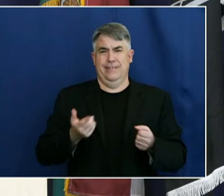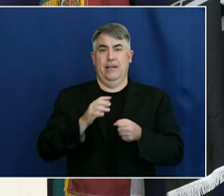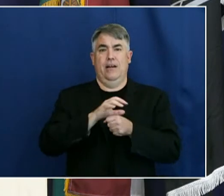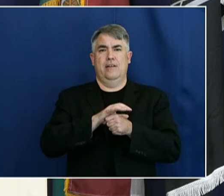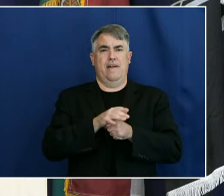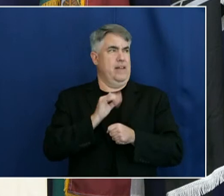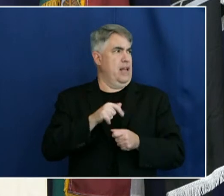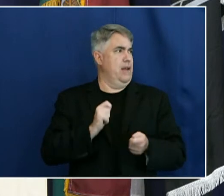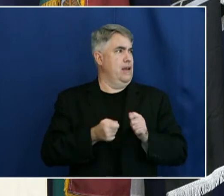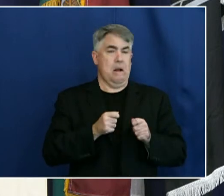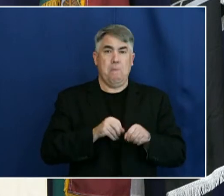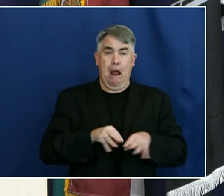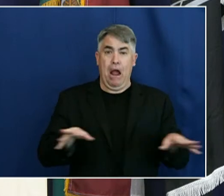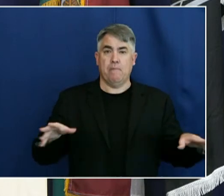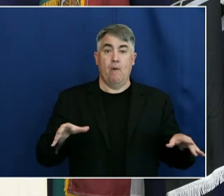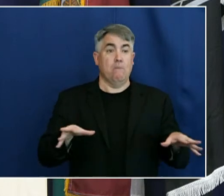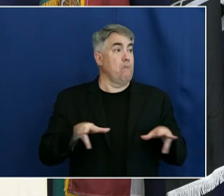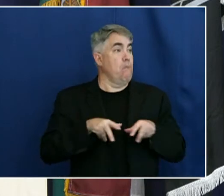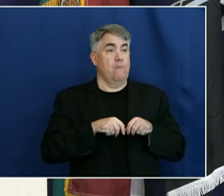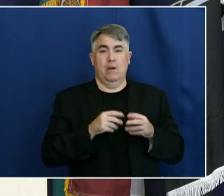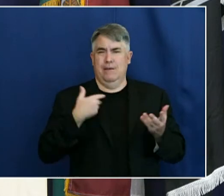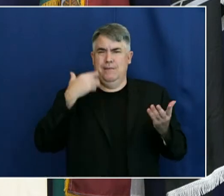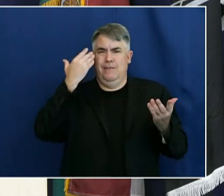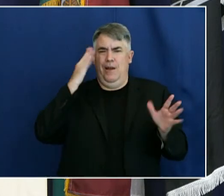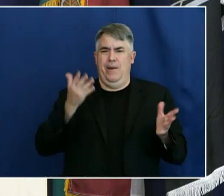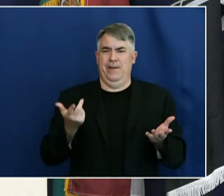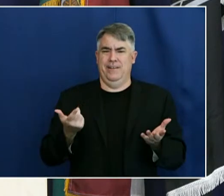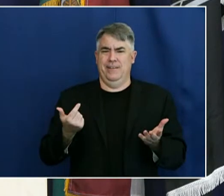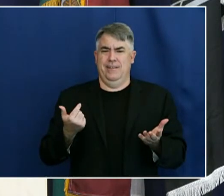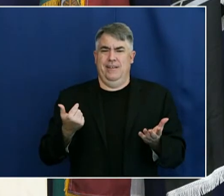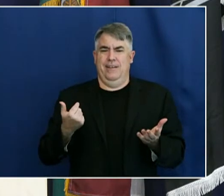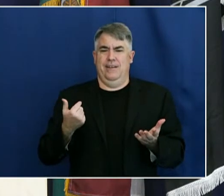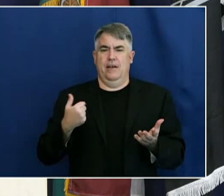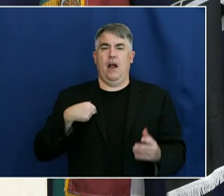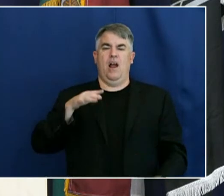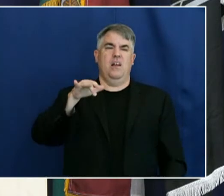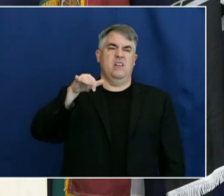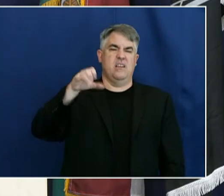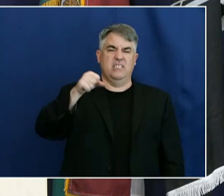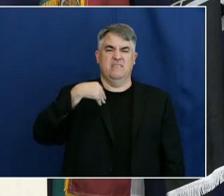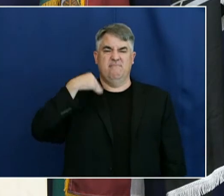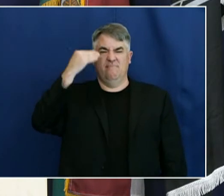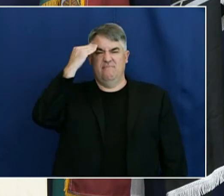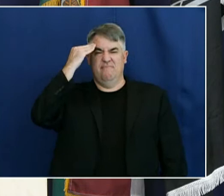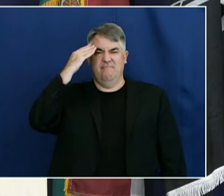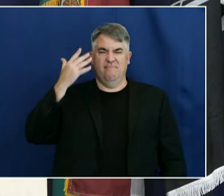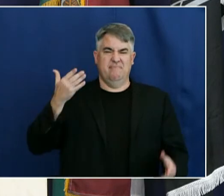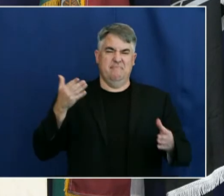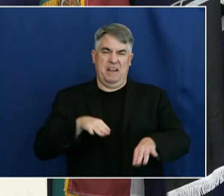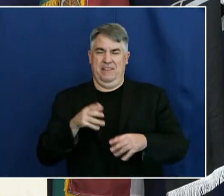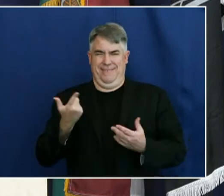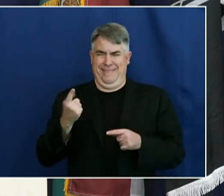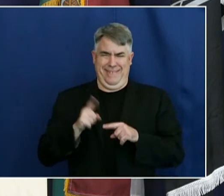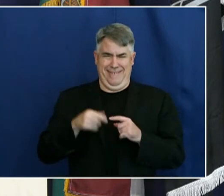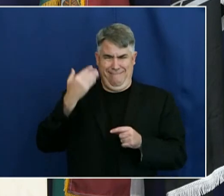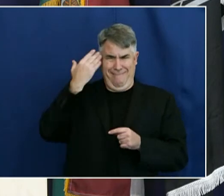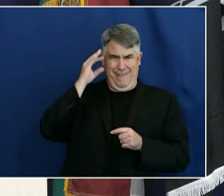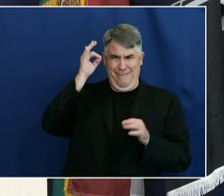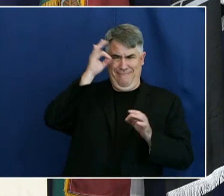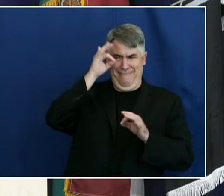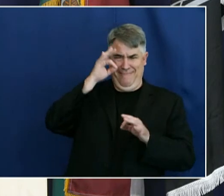a probability on that being a date because we don't know if the state's going to hit 4 million. You know, again,